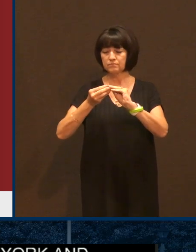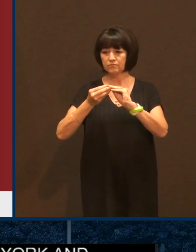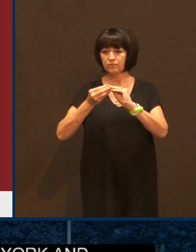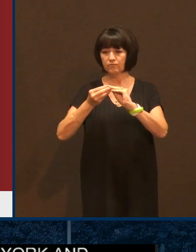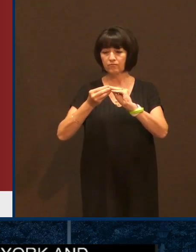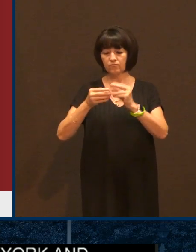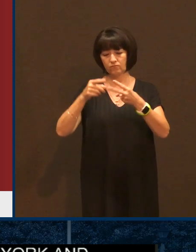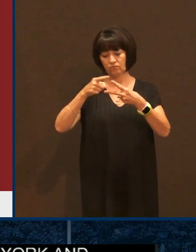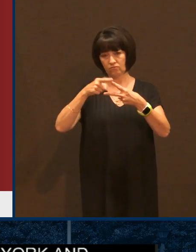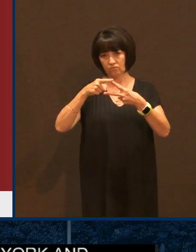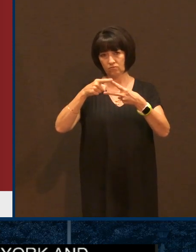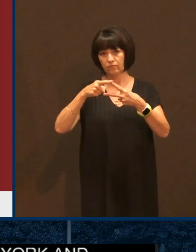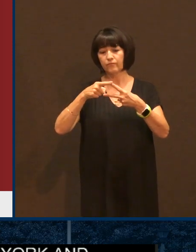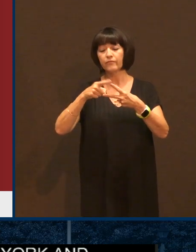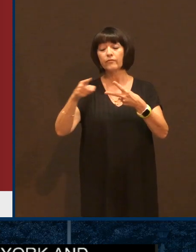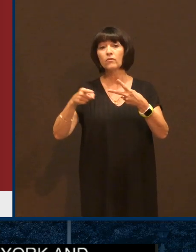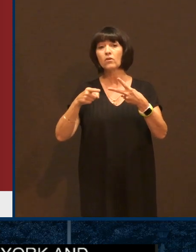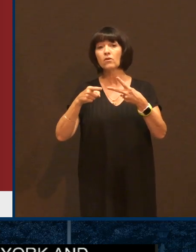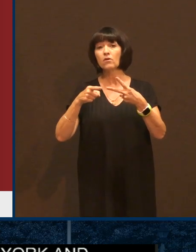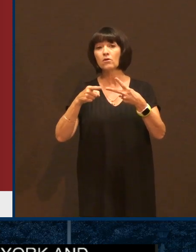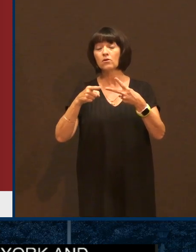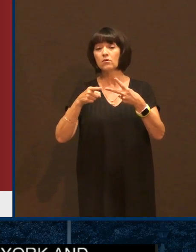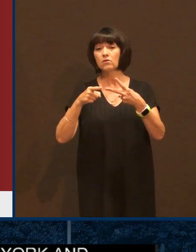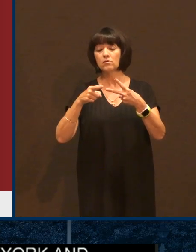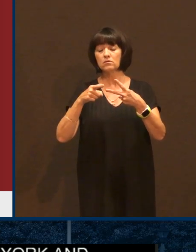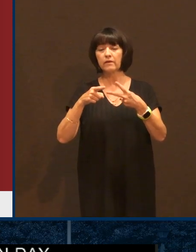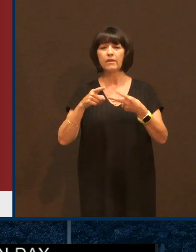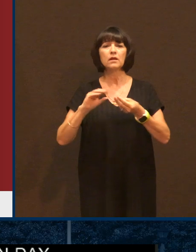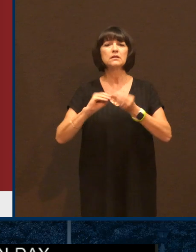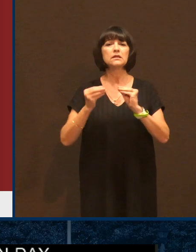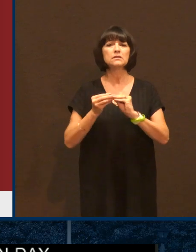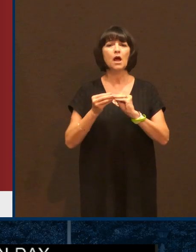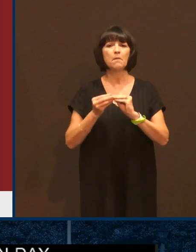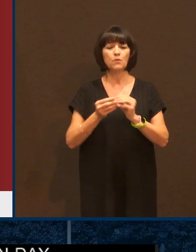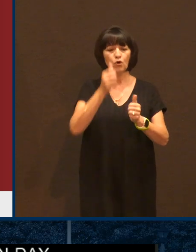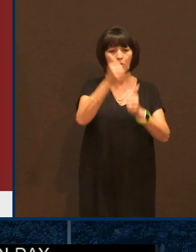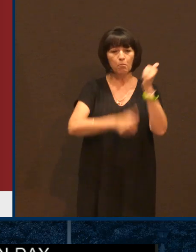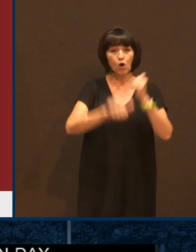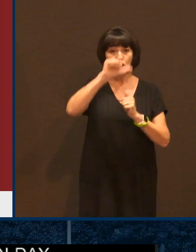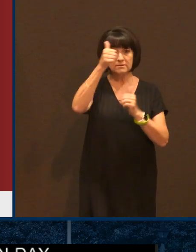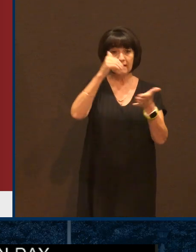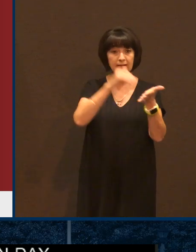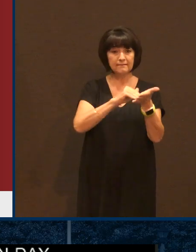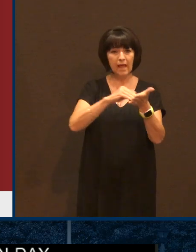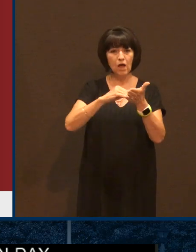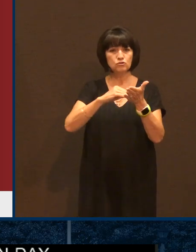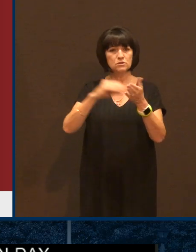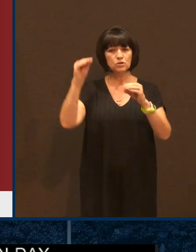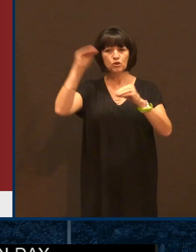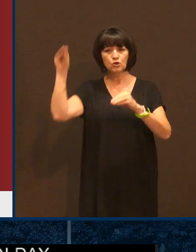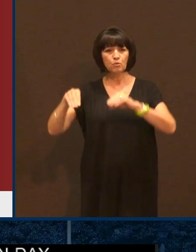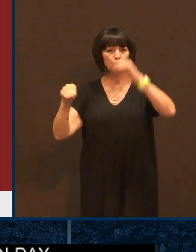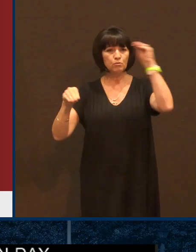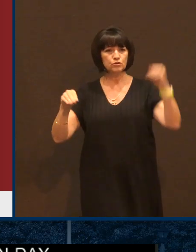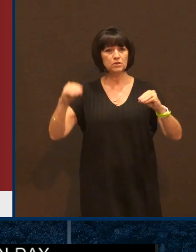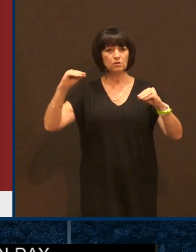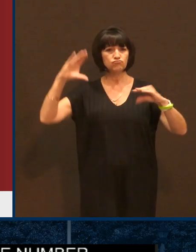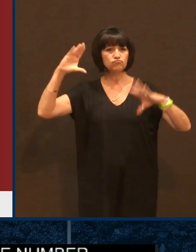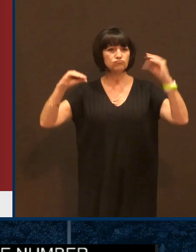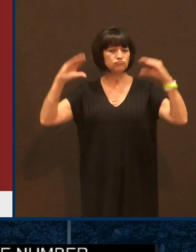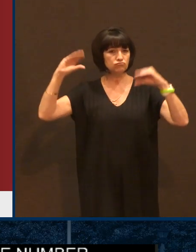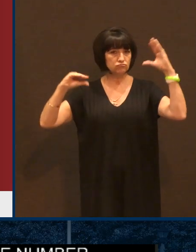one indicator, and the number of cases per 10,000 being under 10,